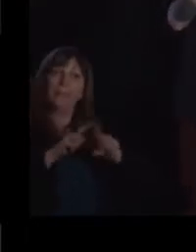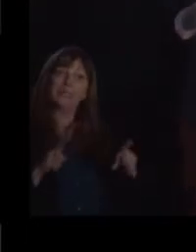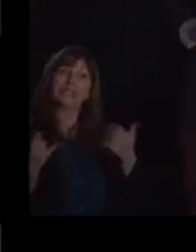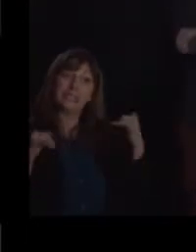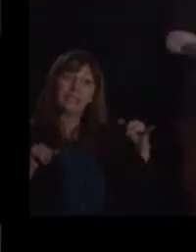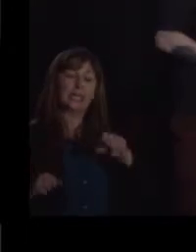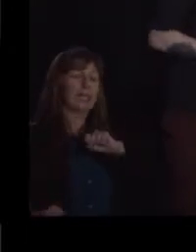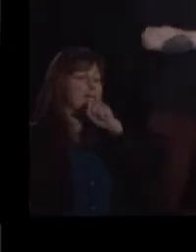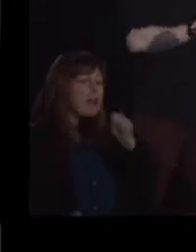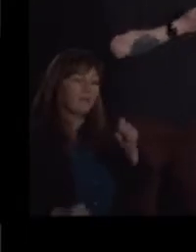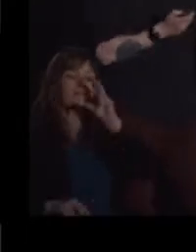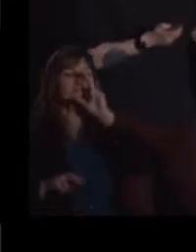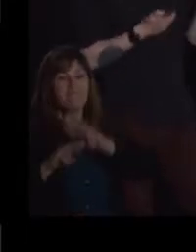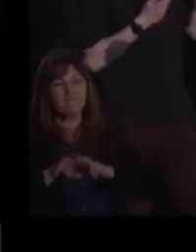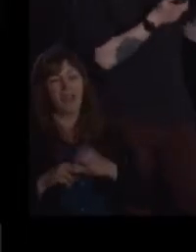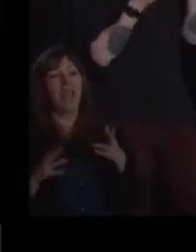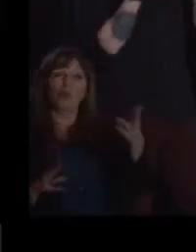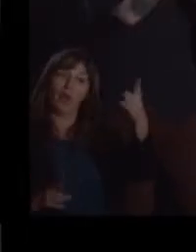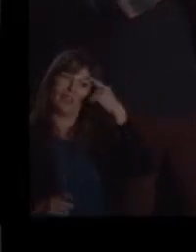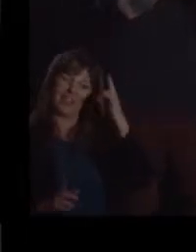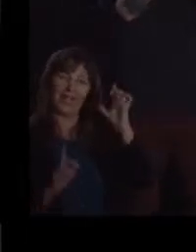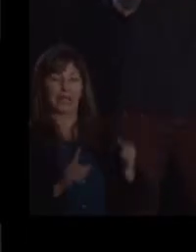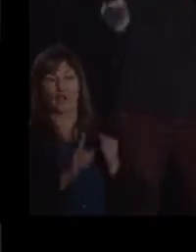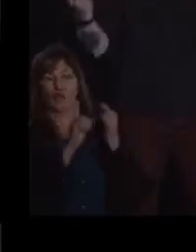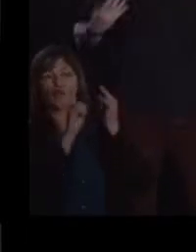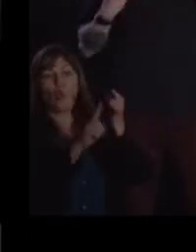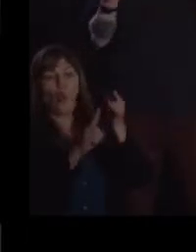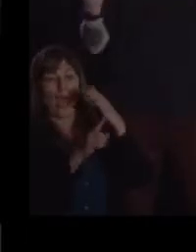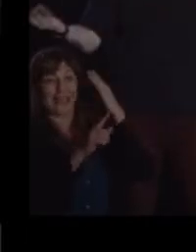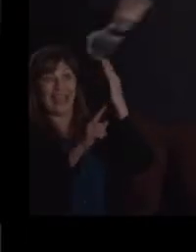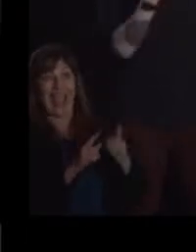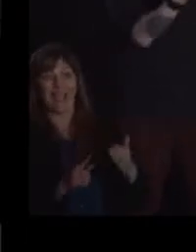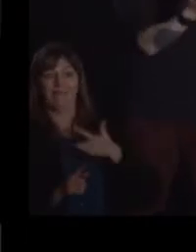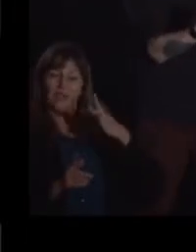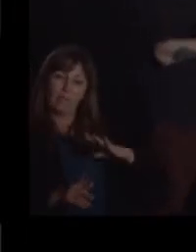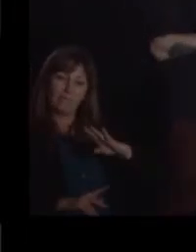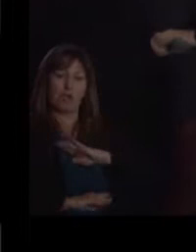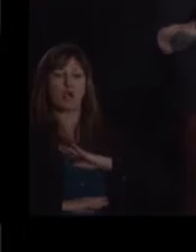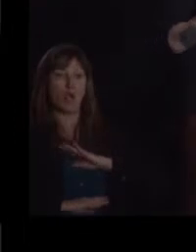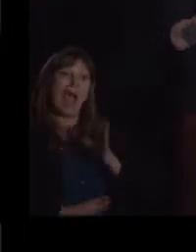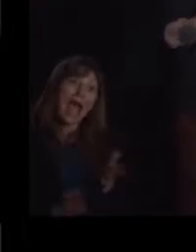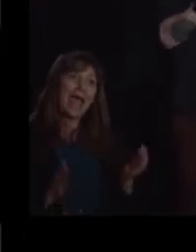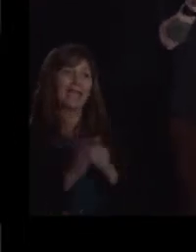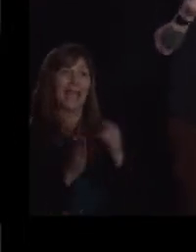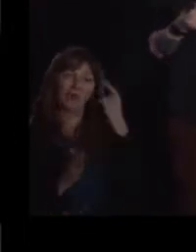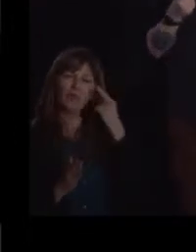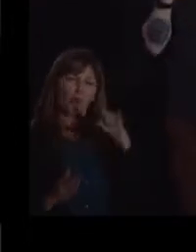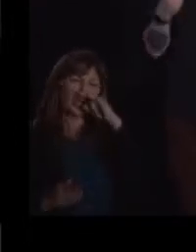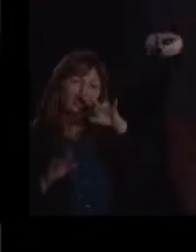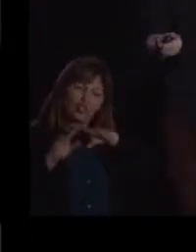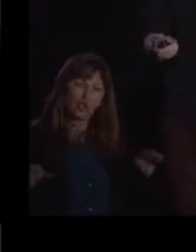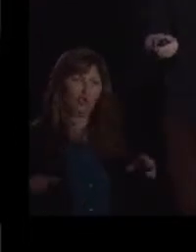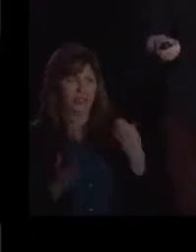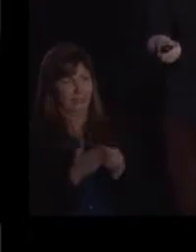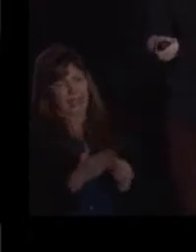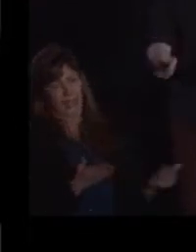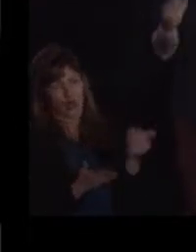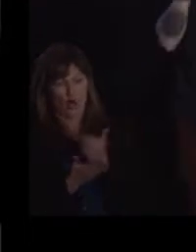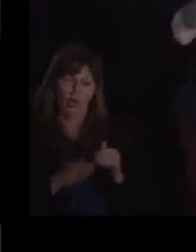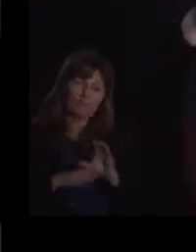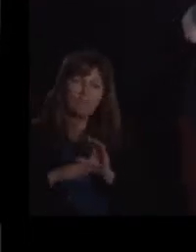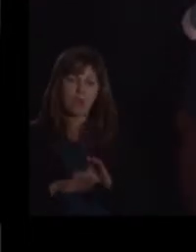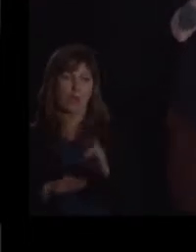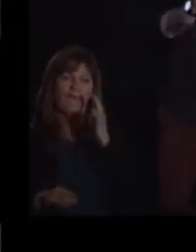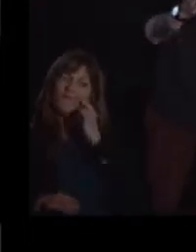thing. You know, you've got to focus on that end goal it's for children, for God's sake. And also, just what an incredible thing.